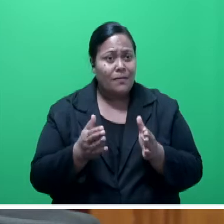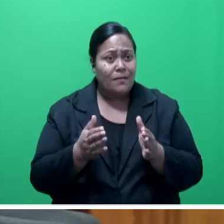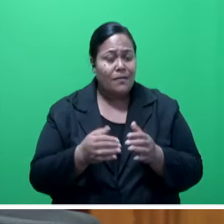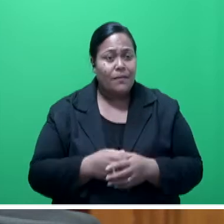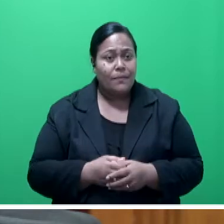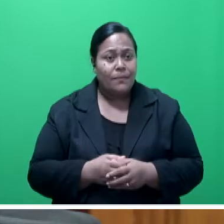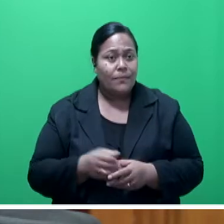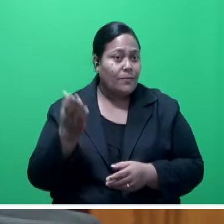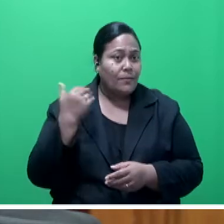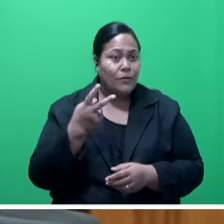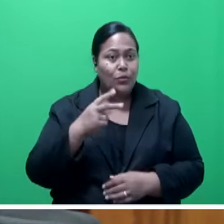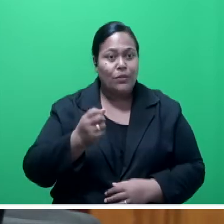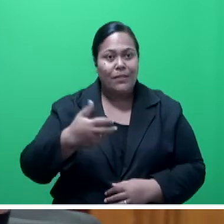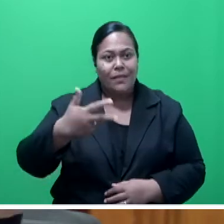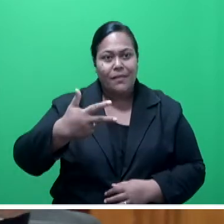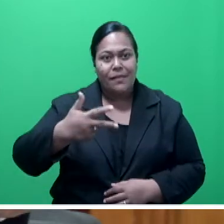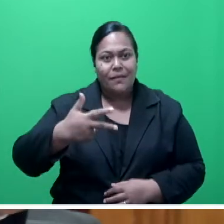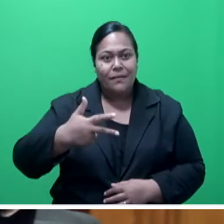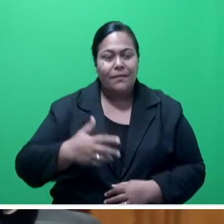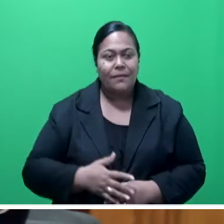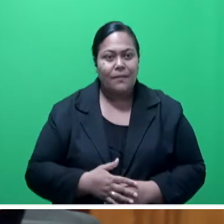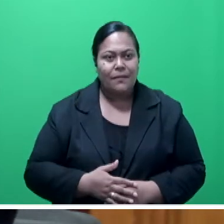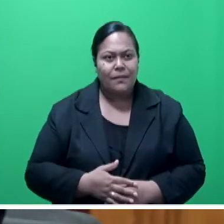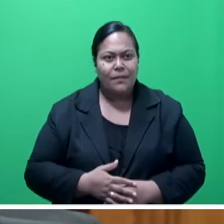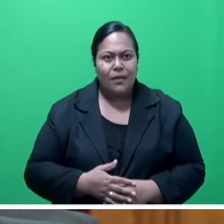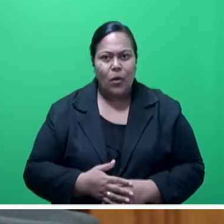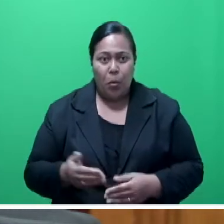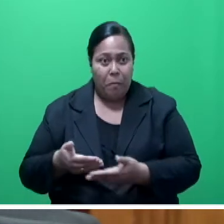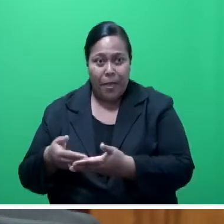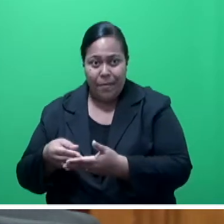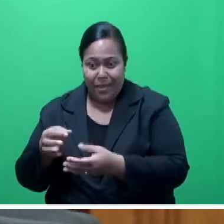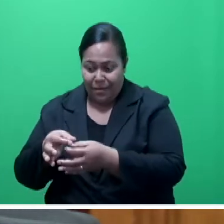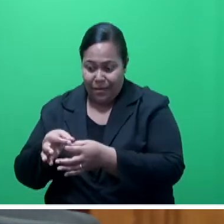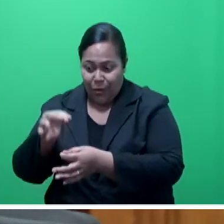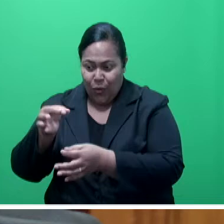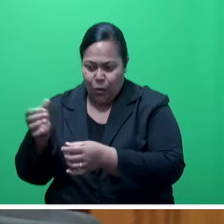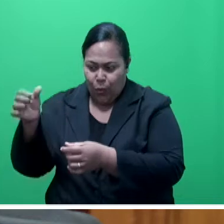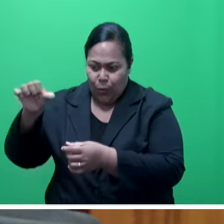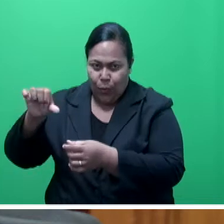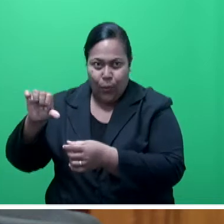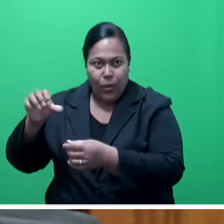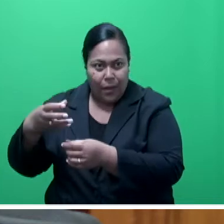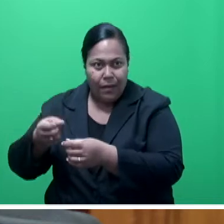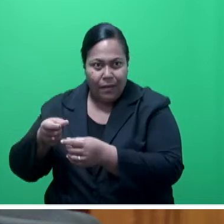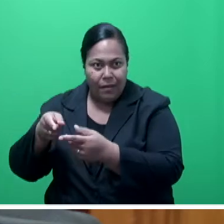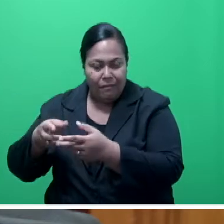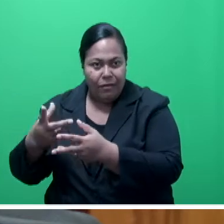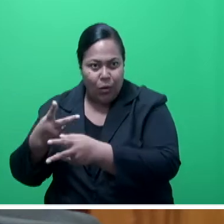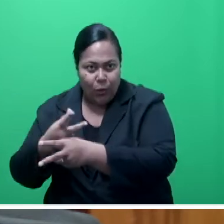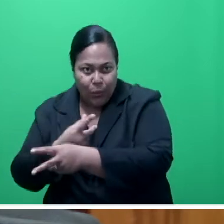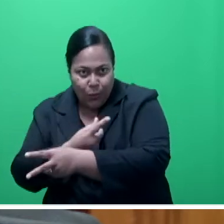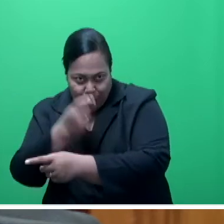from 2018, where embryos were brought in from Australia through a funding from the Australian